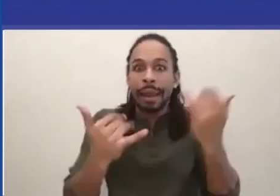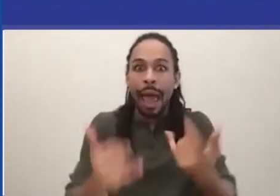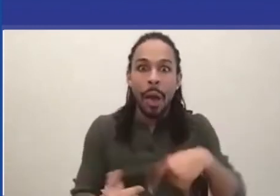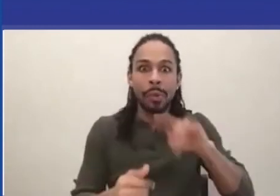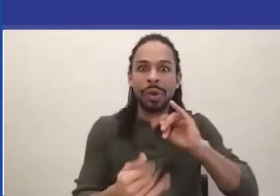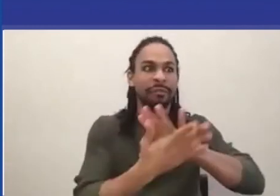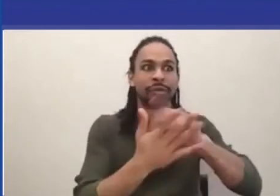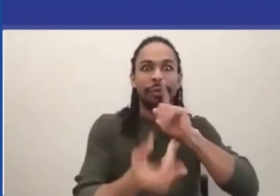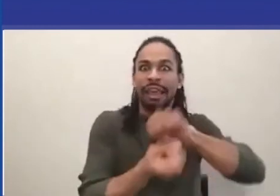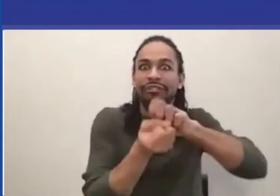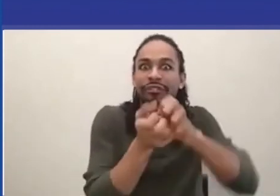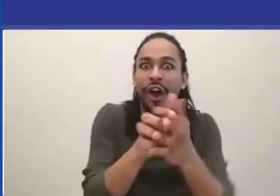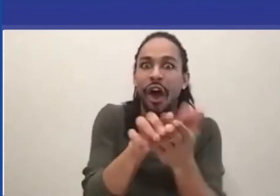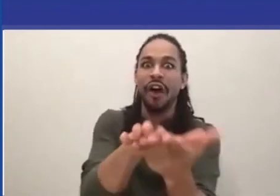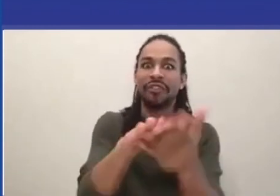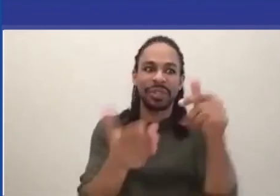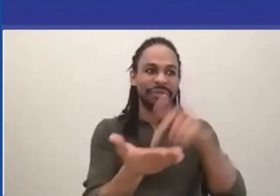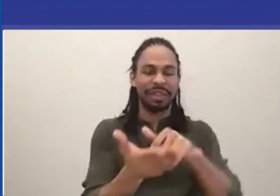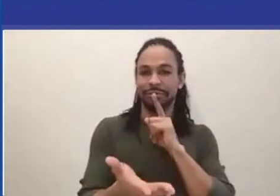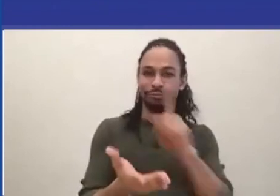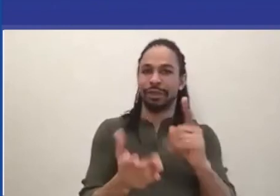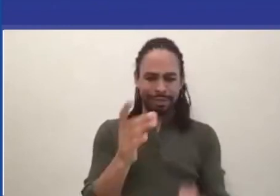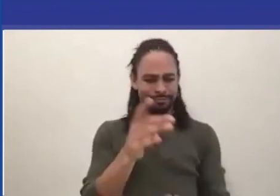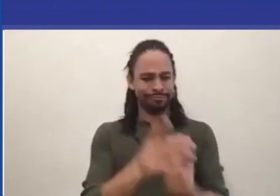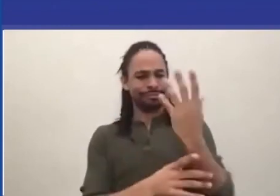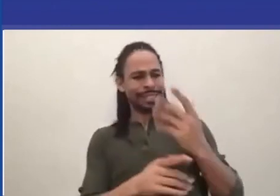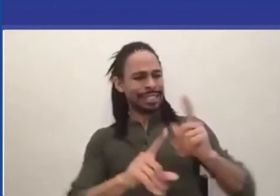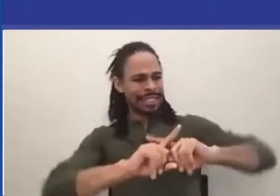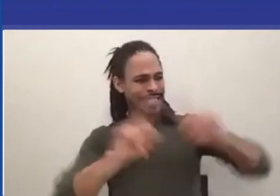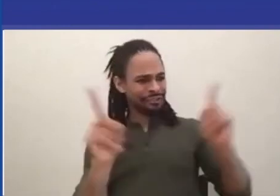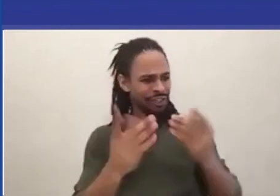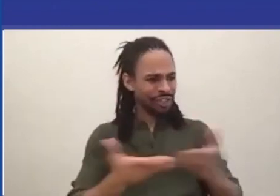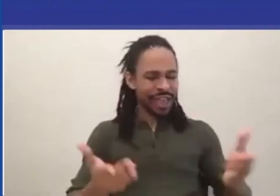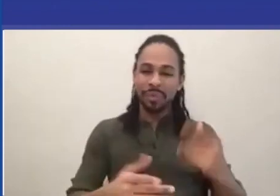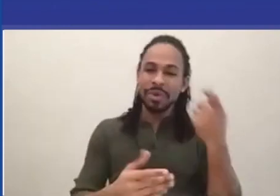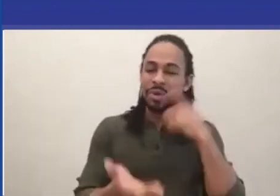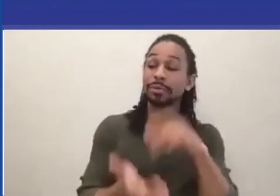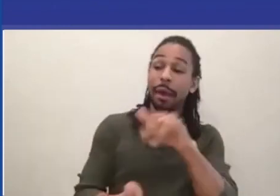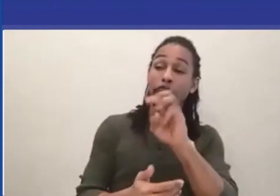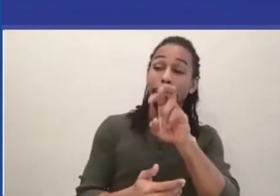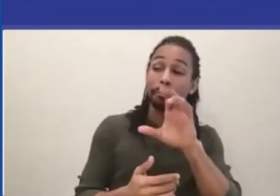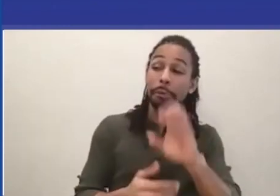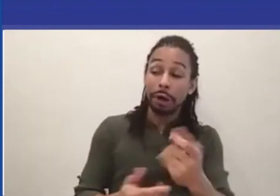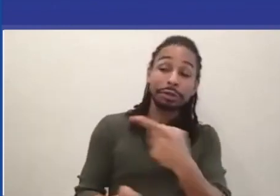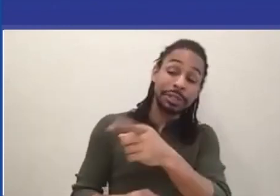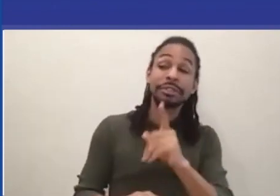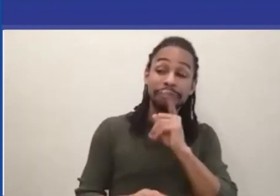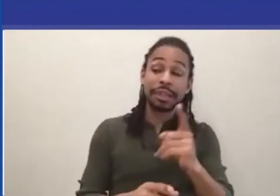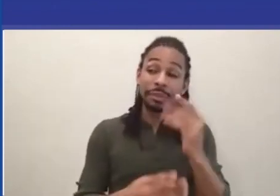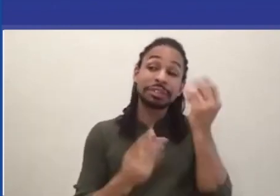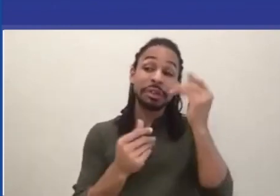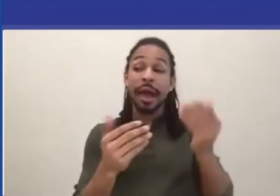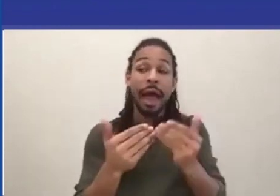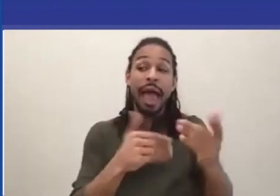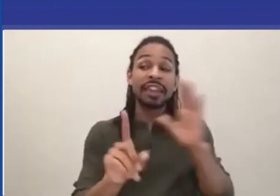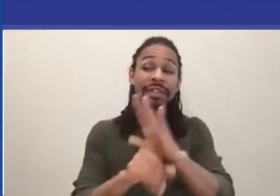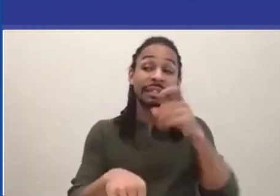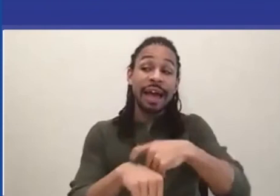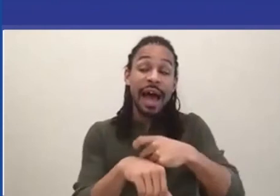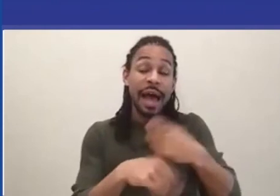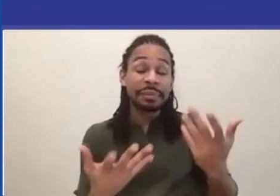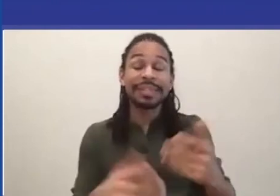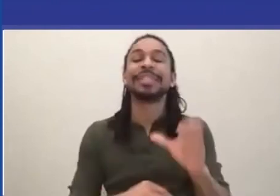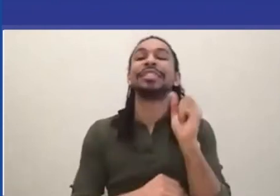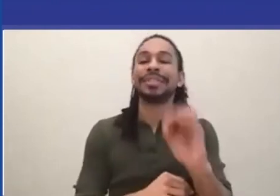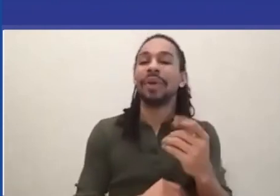it's like, wow, okay, so he was kind of onto something in a way. And so, yeah, I think that we can hold on to the technology